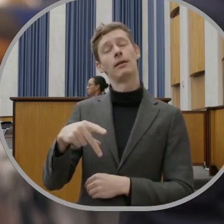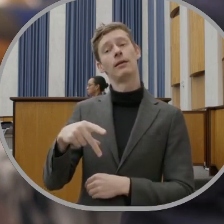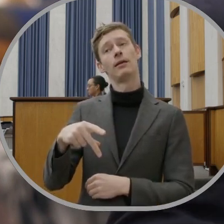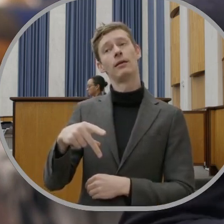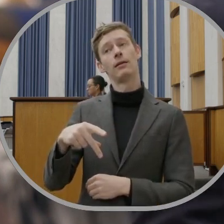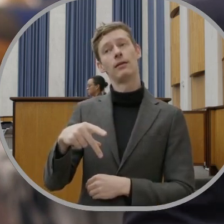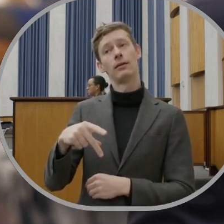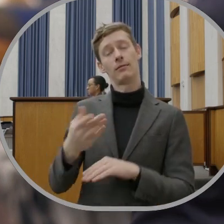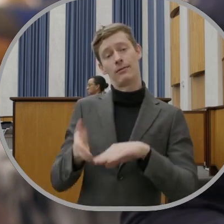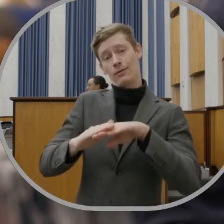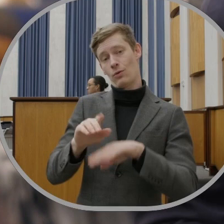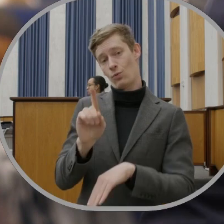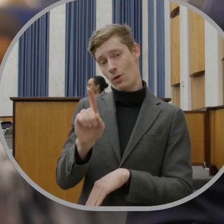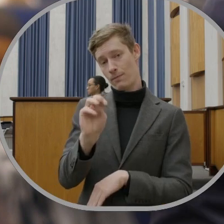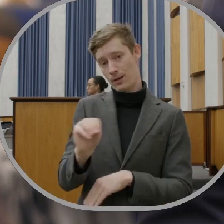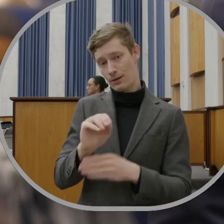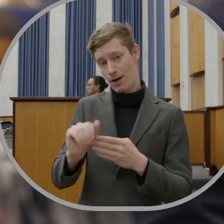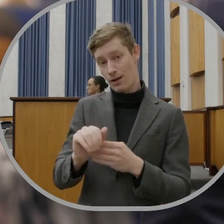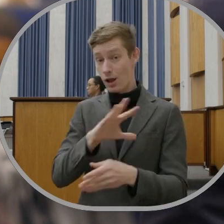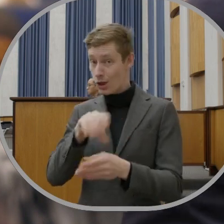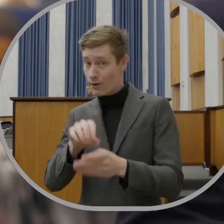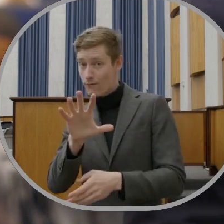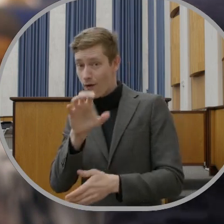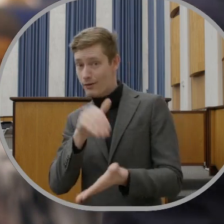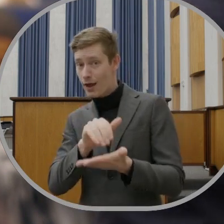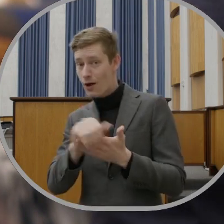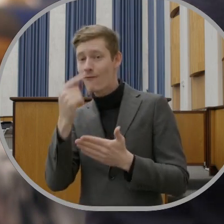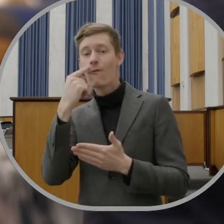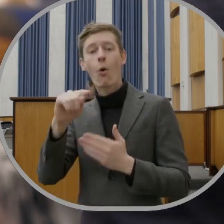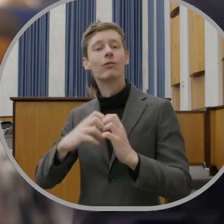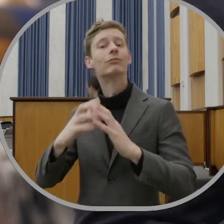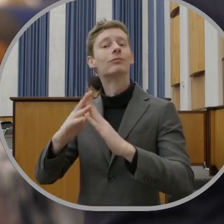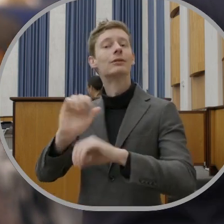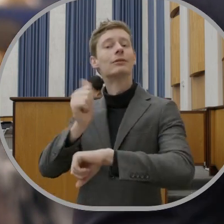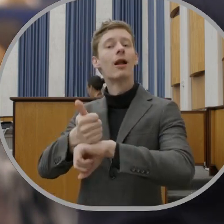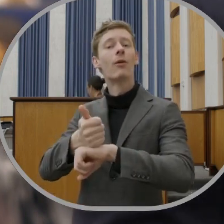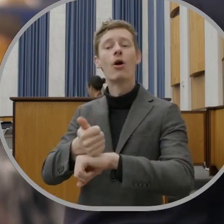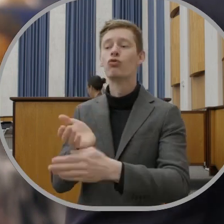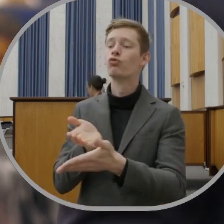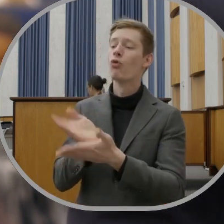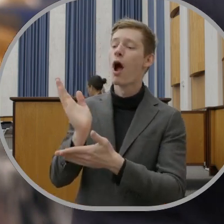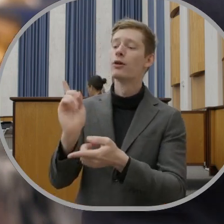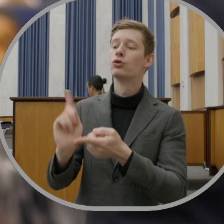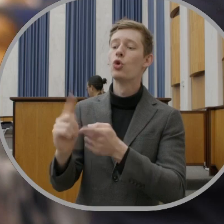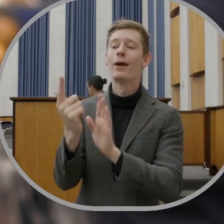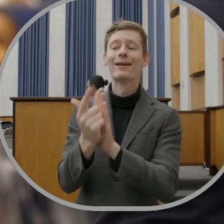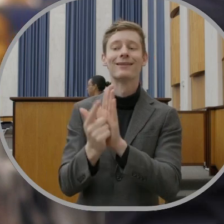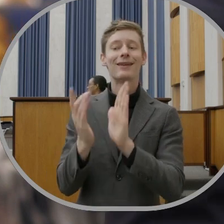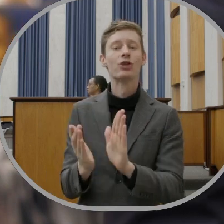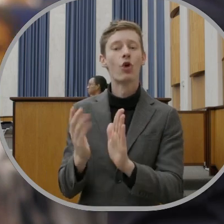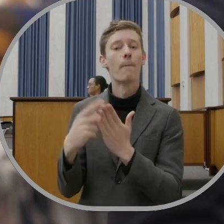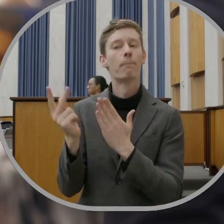$1 million, and including $500,000 for the creation of a right to counsel pilot program